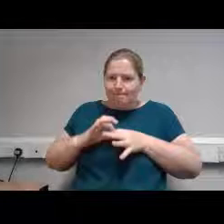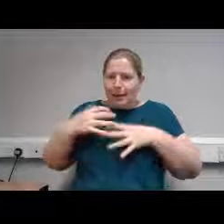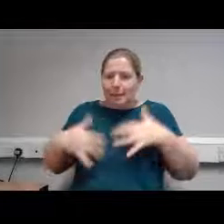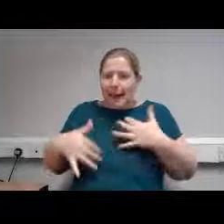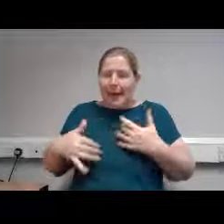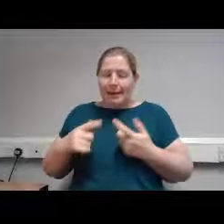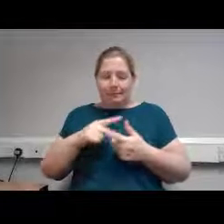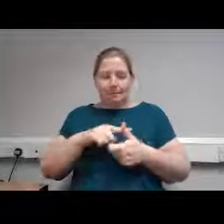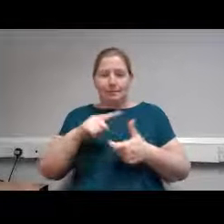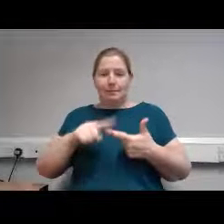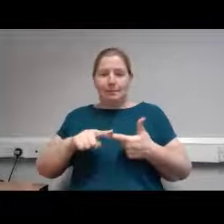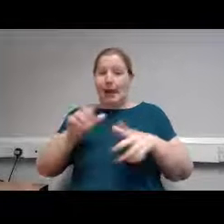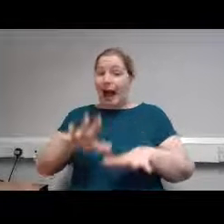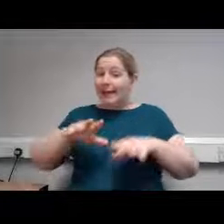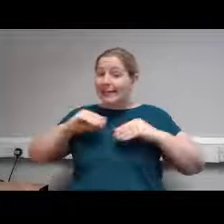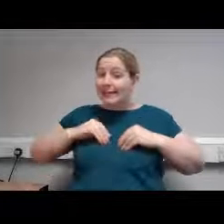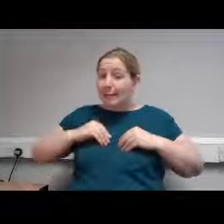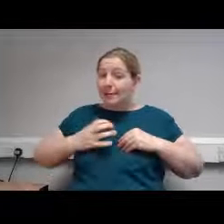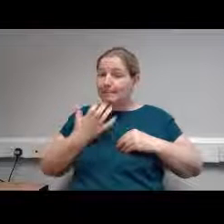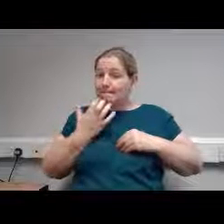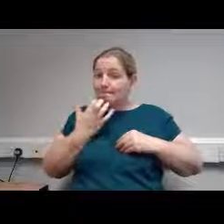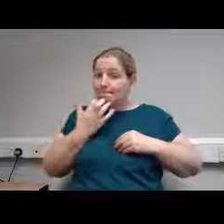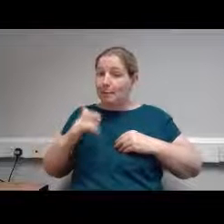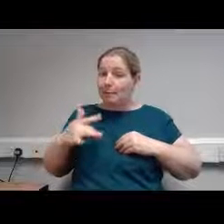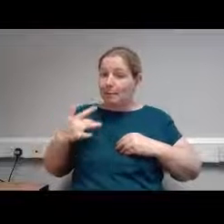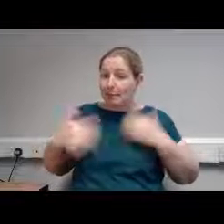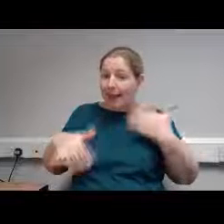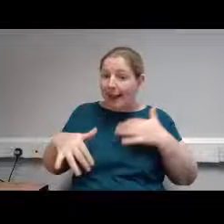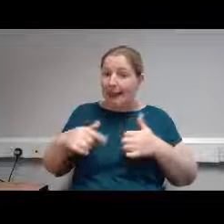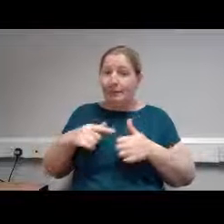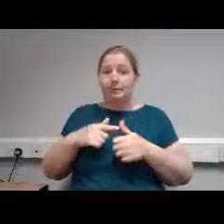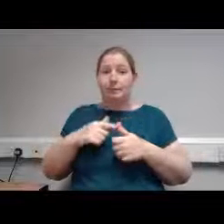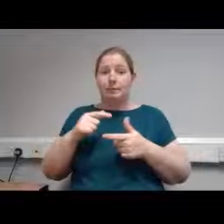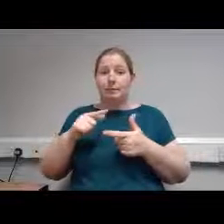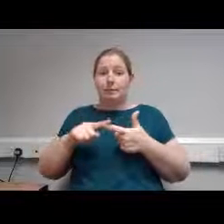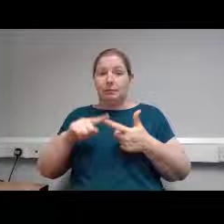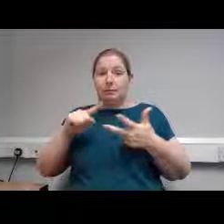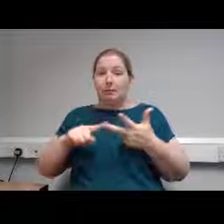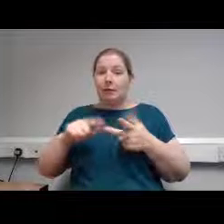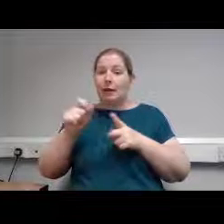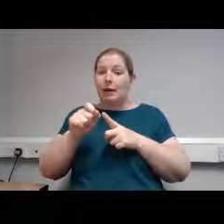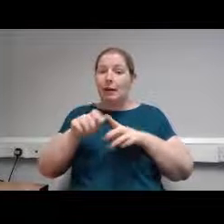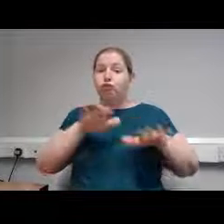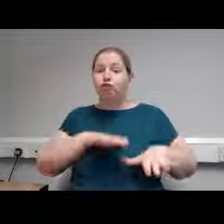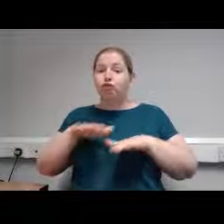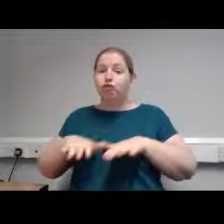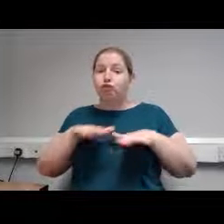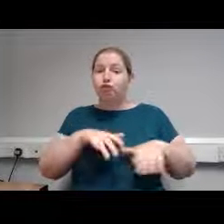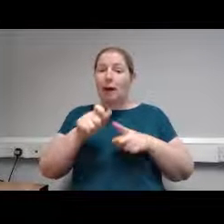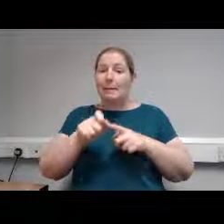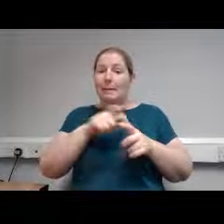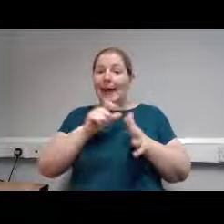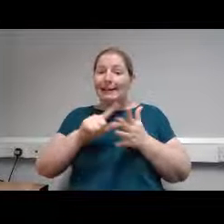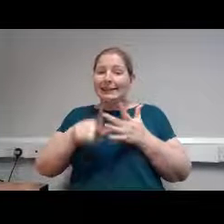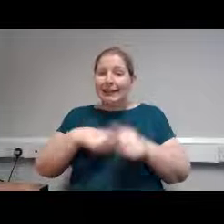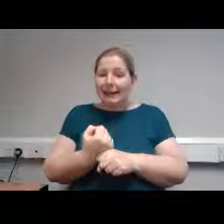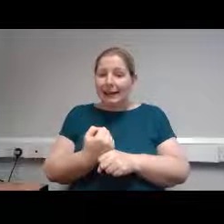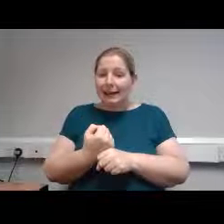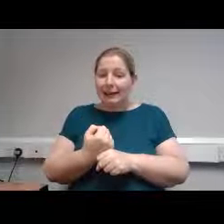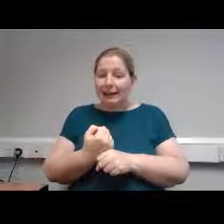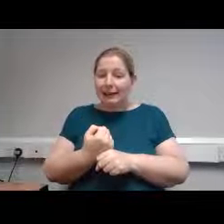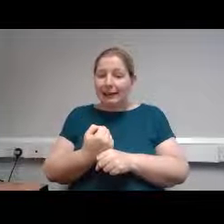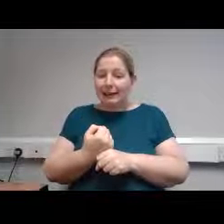of living with pain, pacing as something that you can look at doing to help you with managing